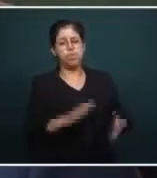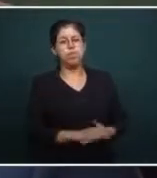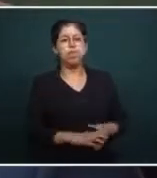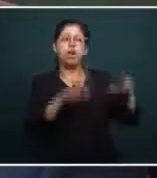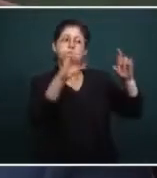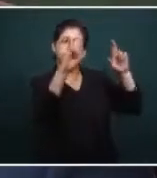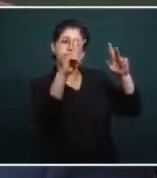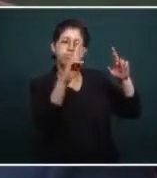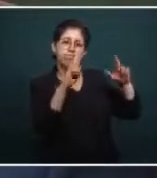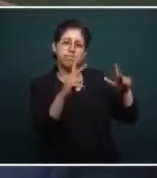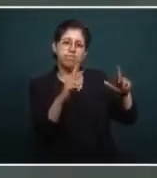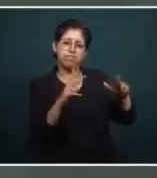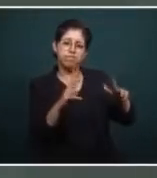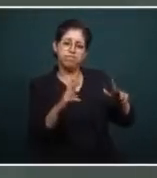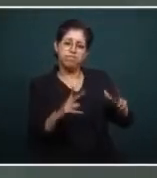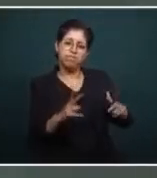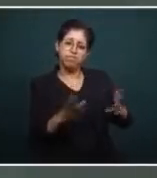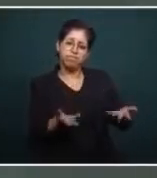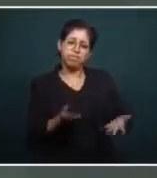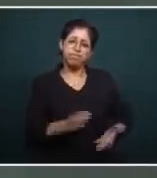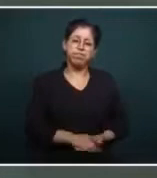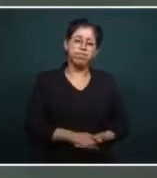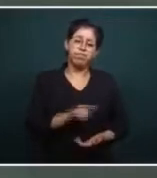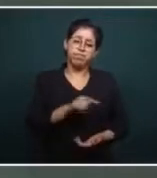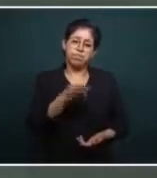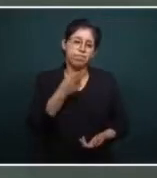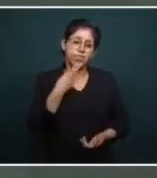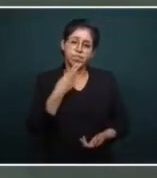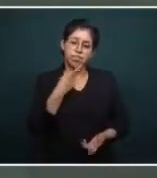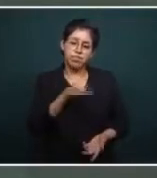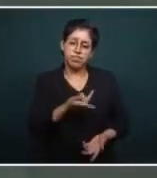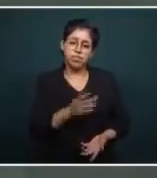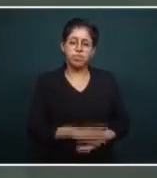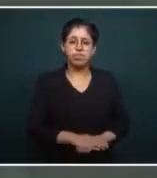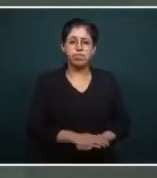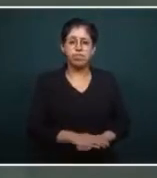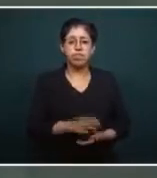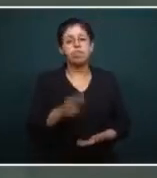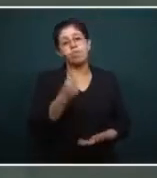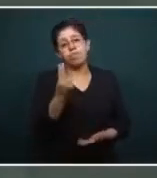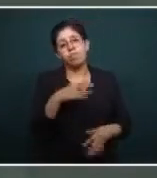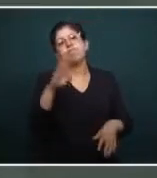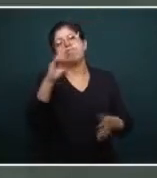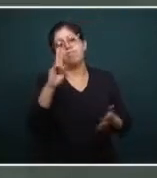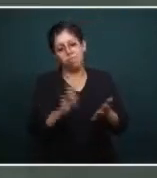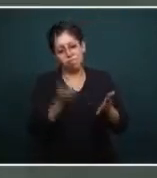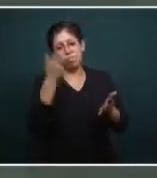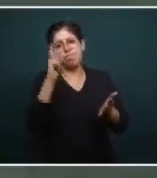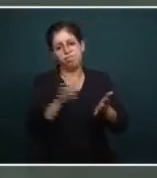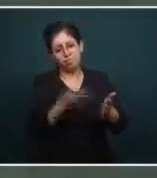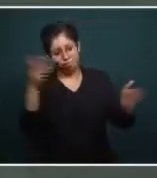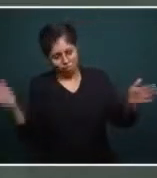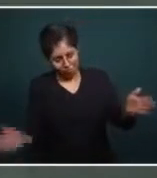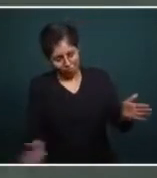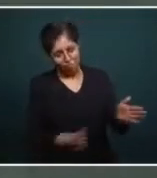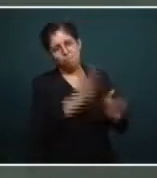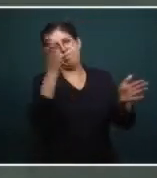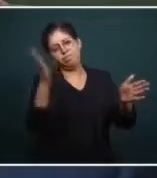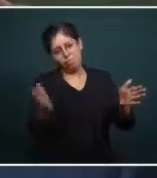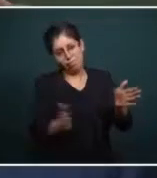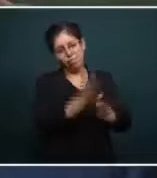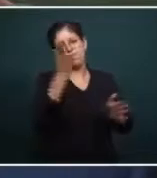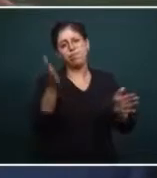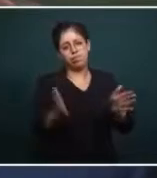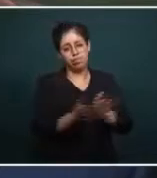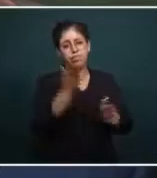fracturado. Entonces, seismic, ya no es and now it became, 20% para terminar. now it's not 20% to finish Va a it. requerir más, Now